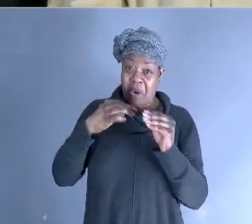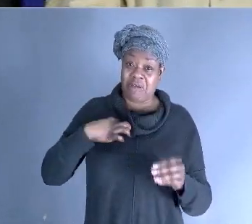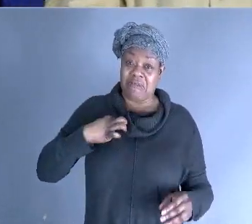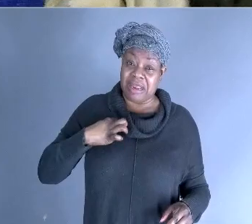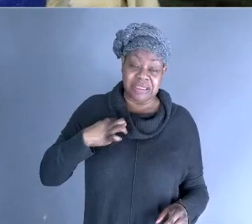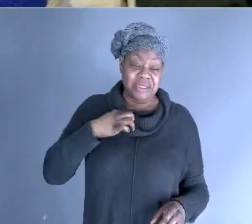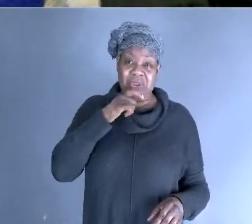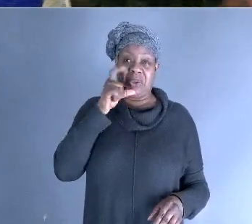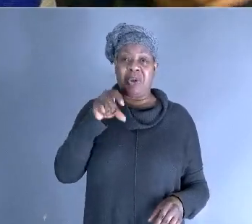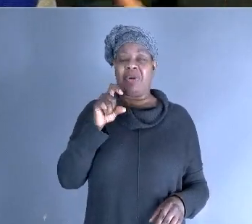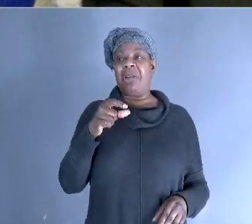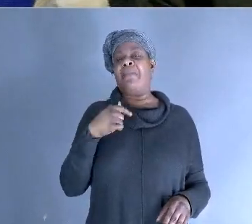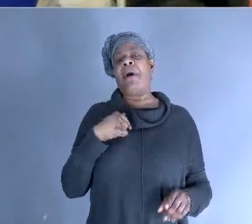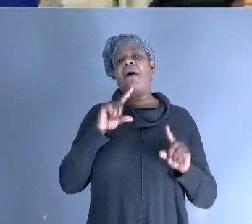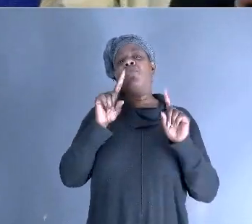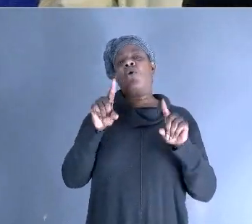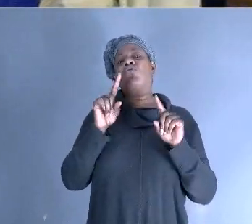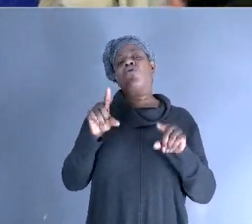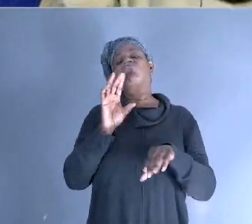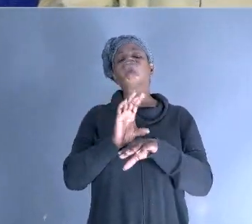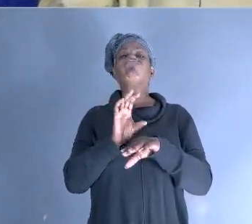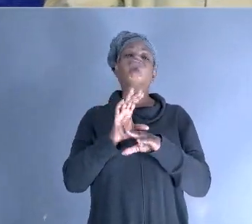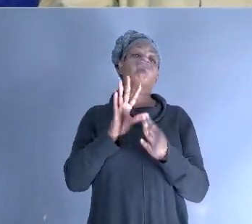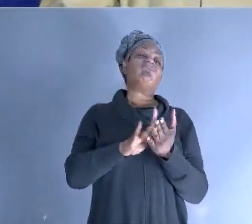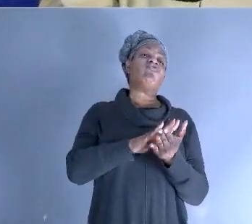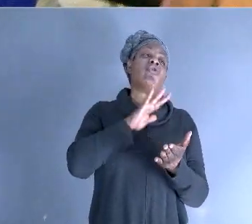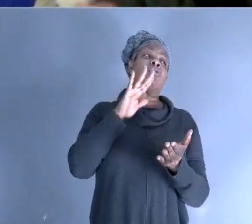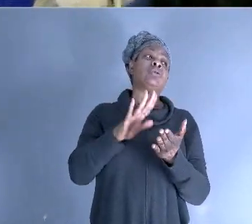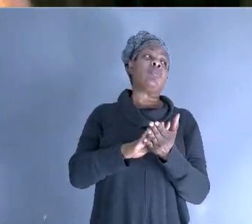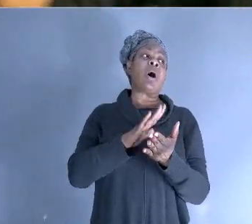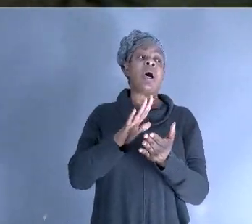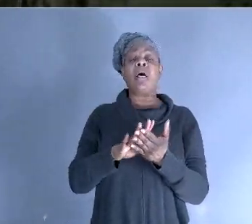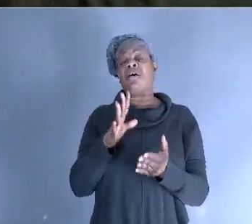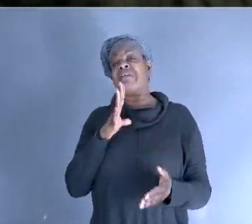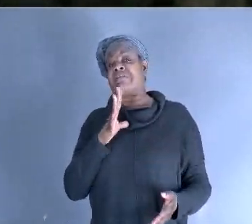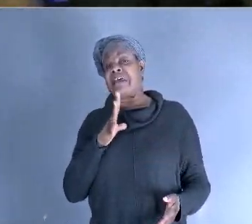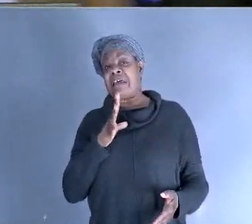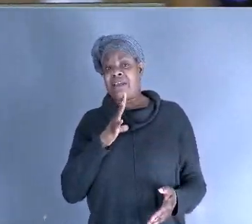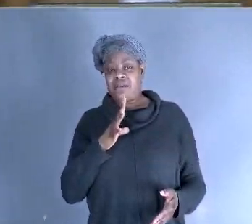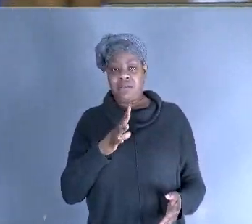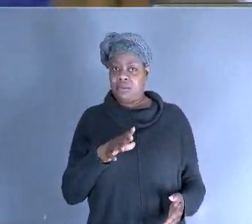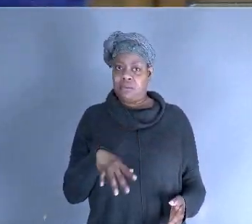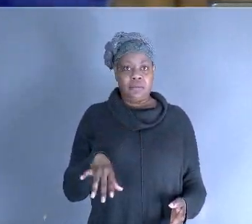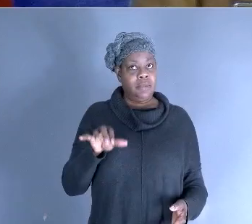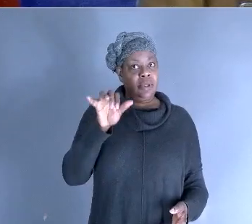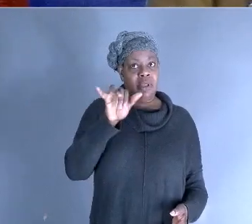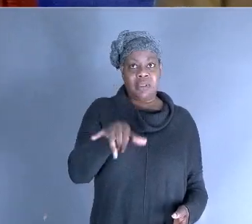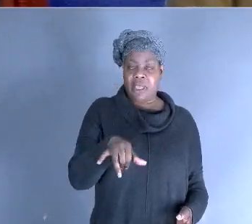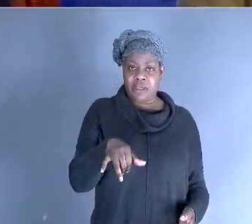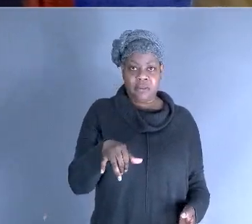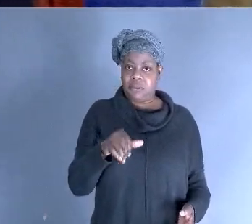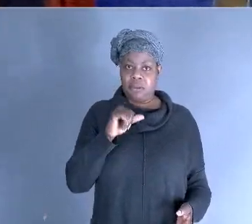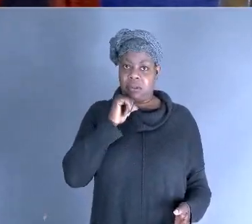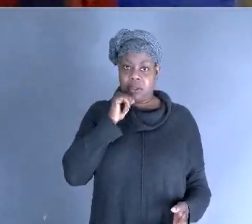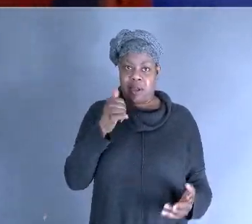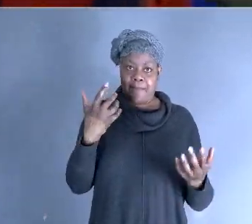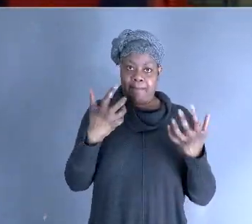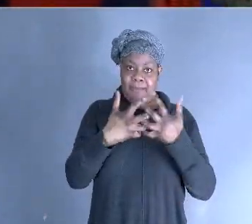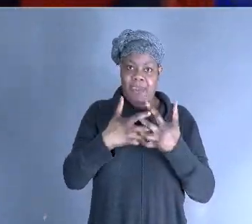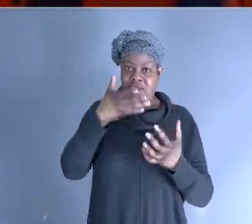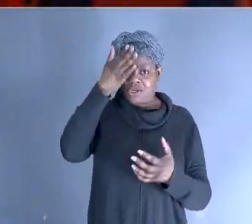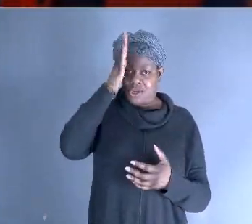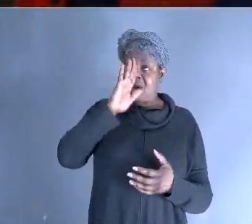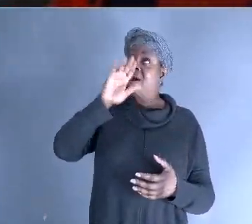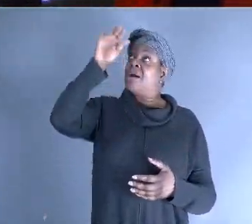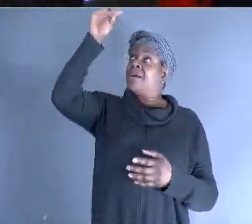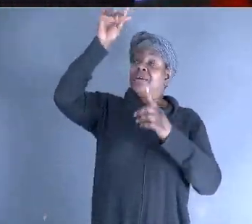no. I can just go to church every now and then, and that's fine. And that is not in congruency with what God has